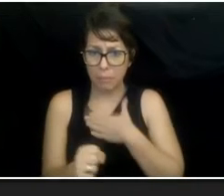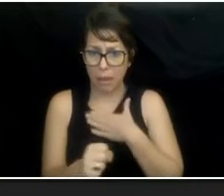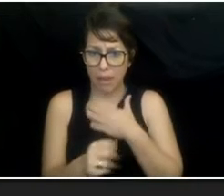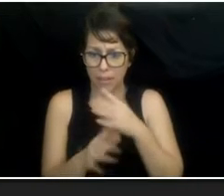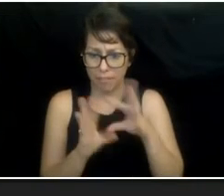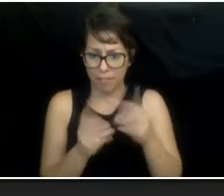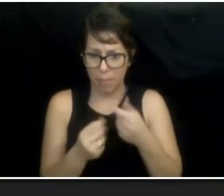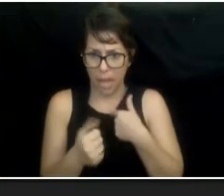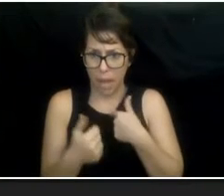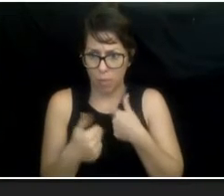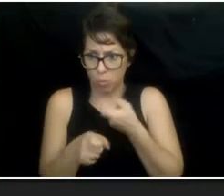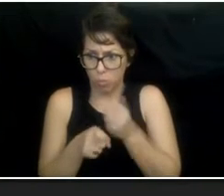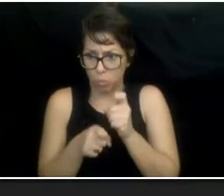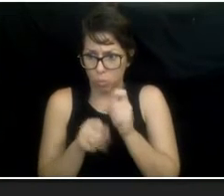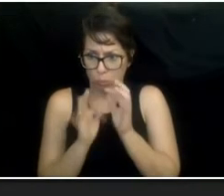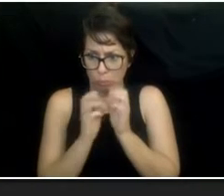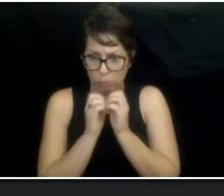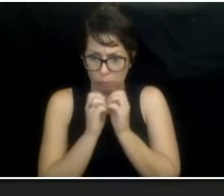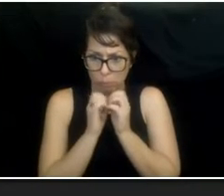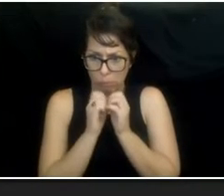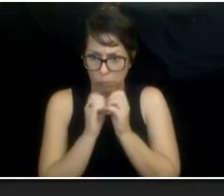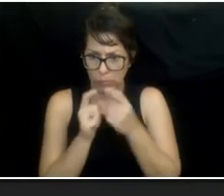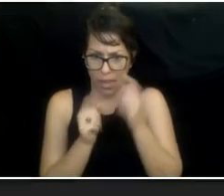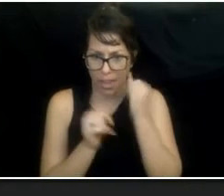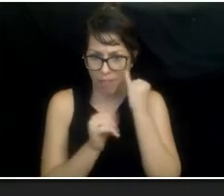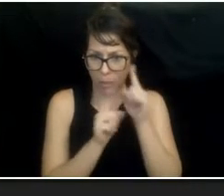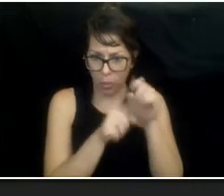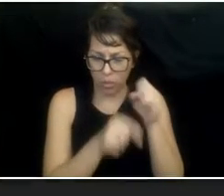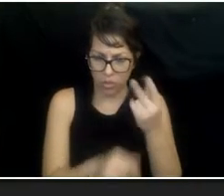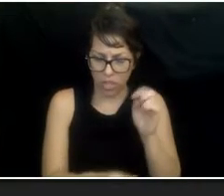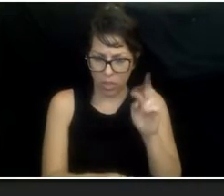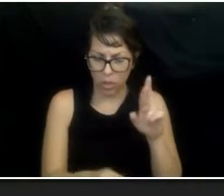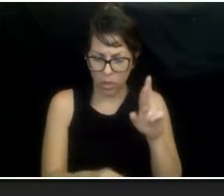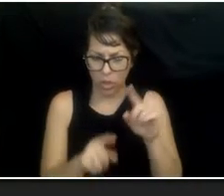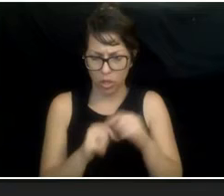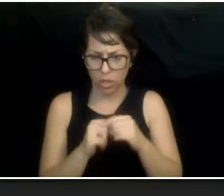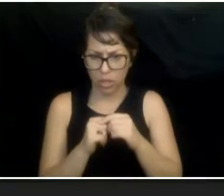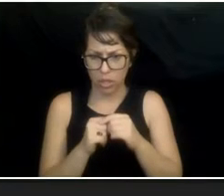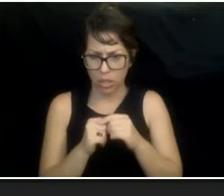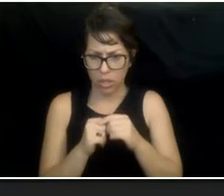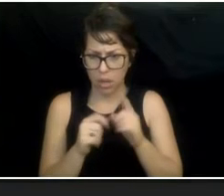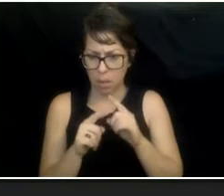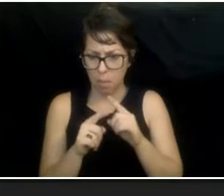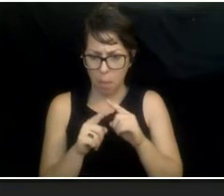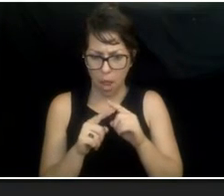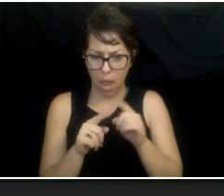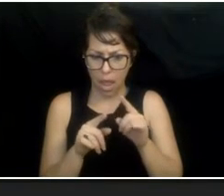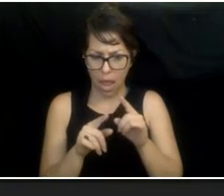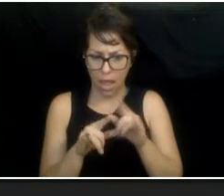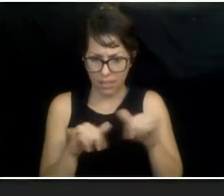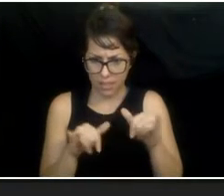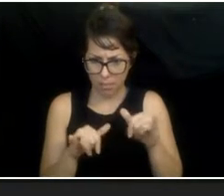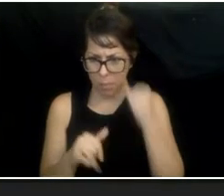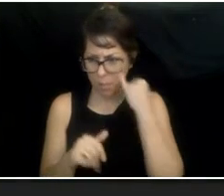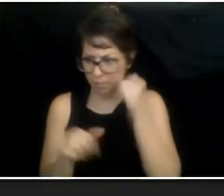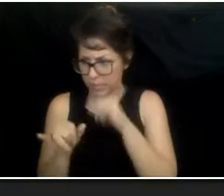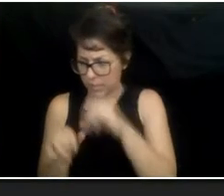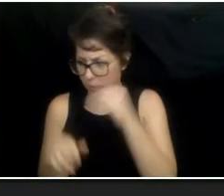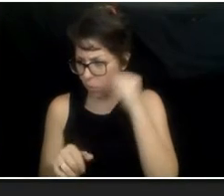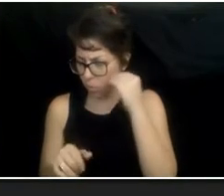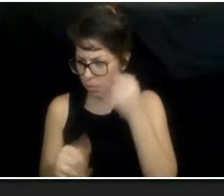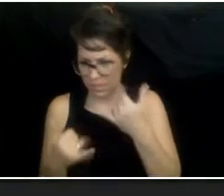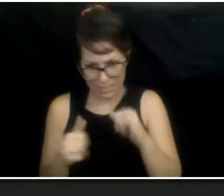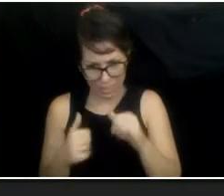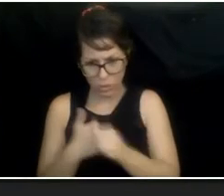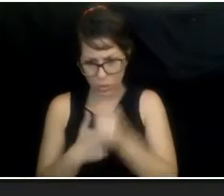places where we're saying these particular DV shelters are safe havens they are safe you will be protected you